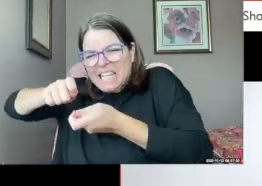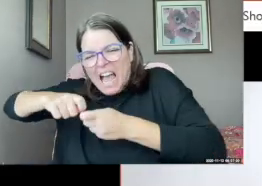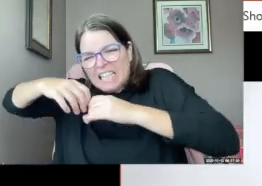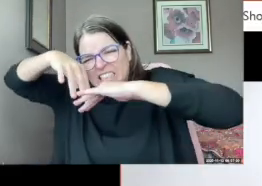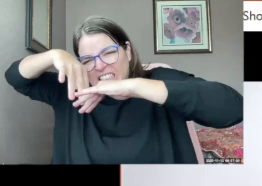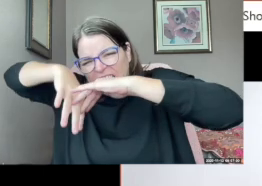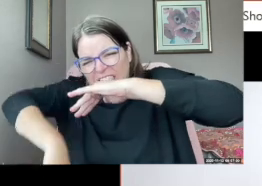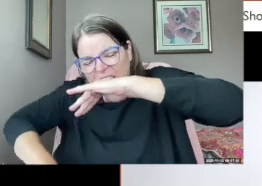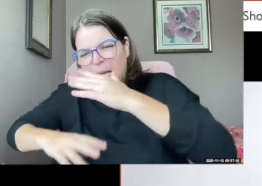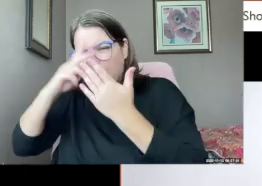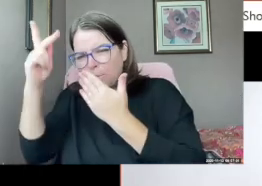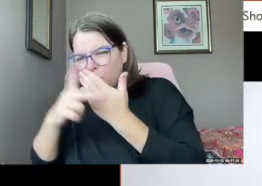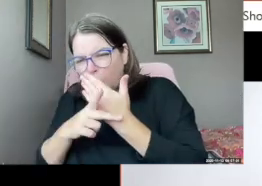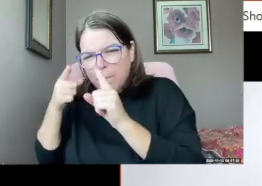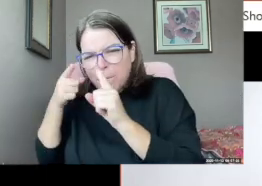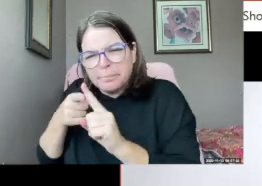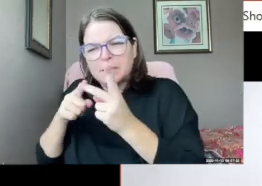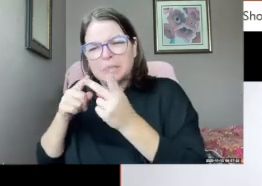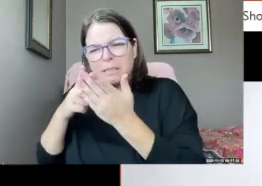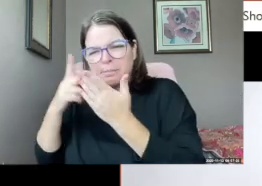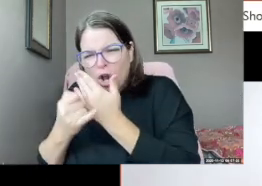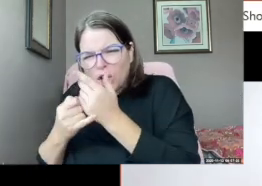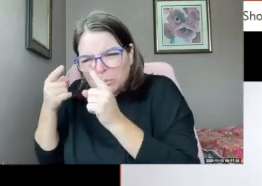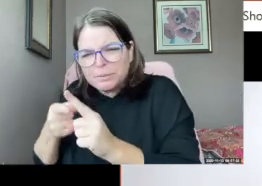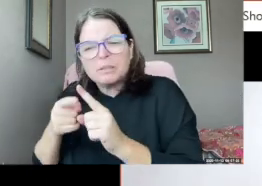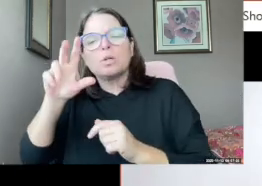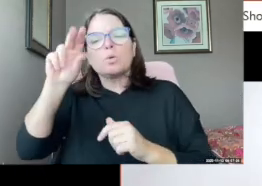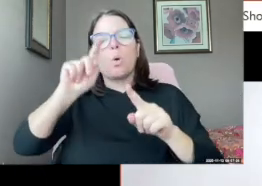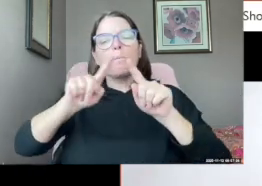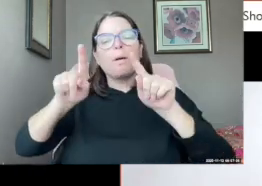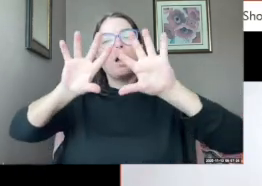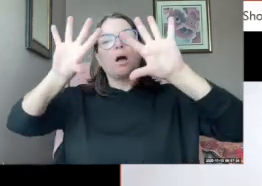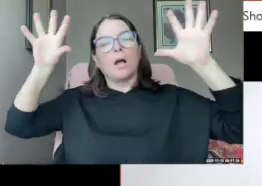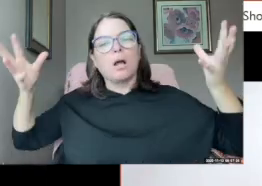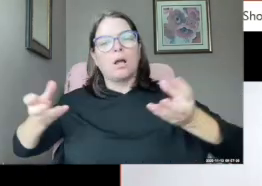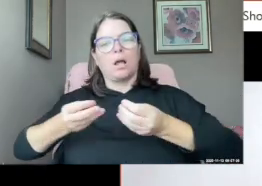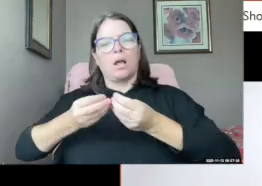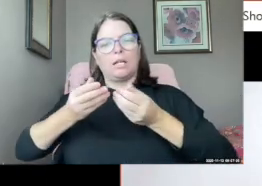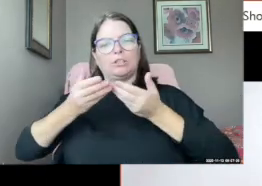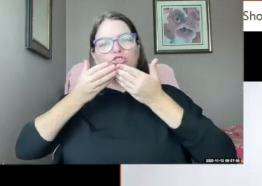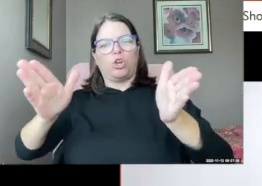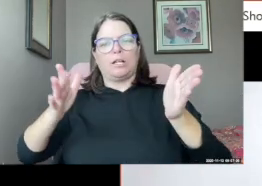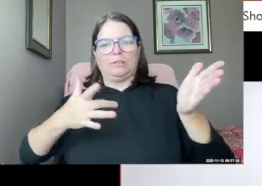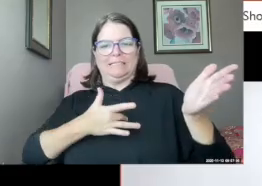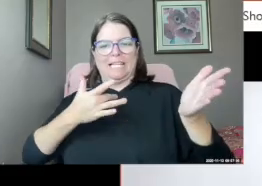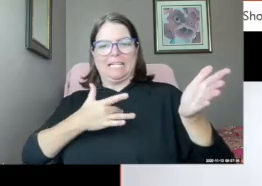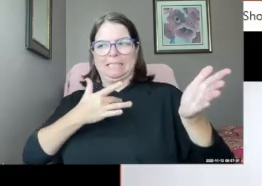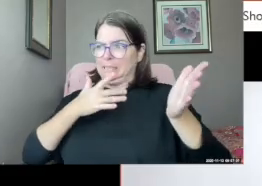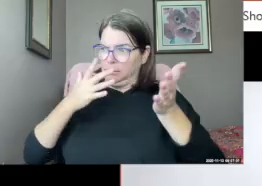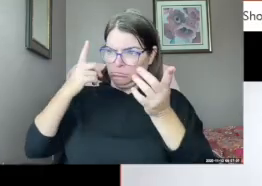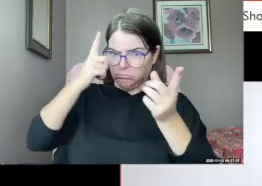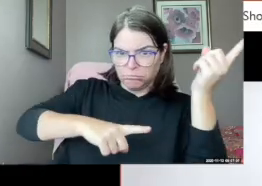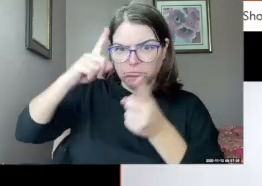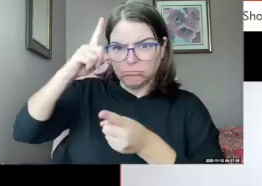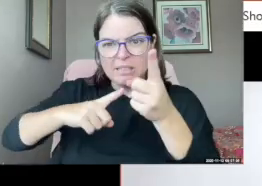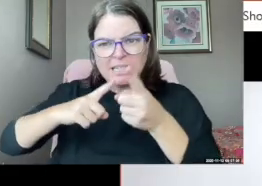on any particular programs or projects, but to walk away from the day with general consensus